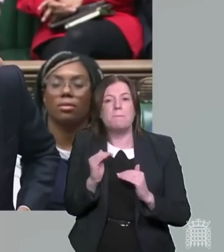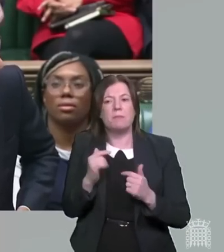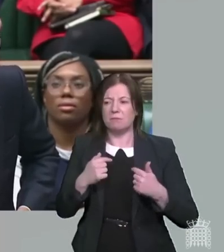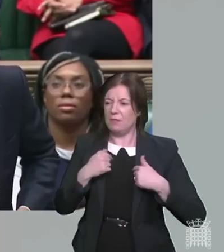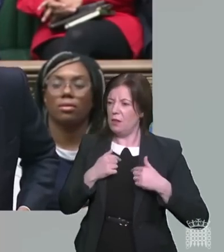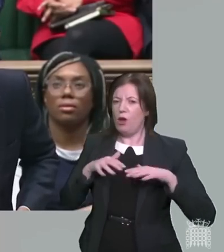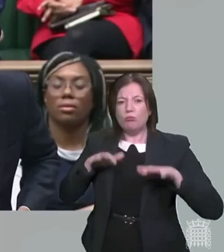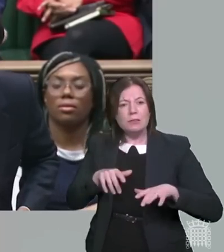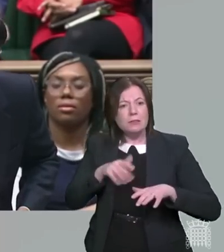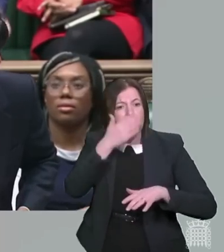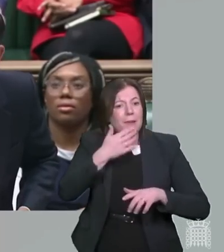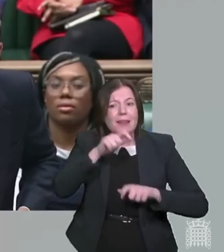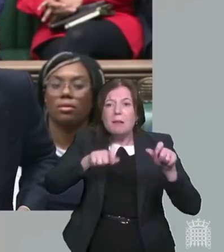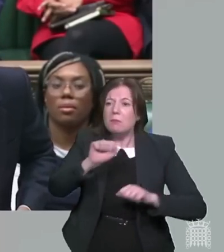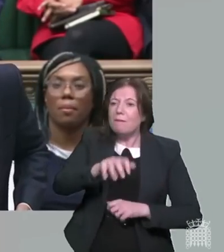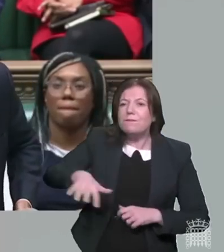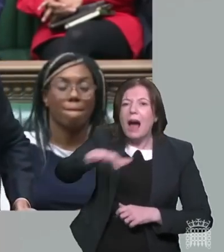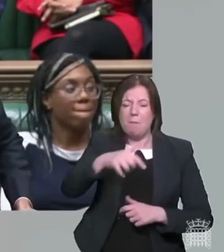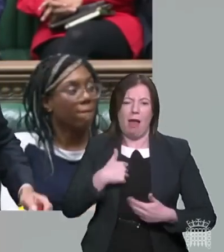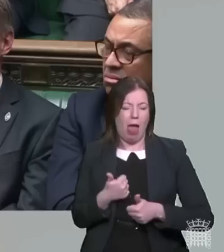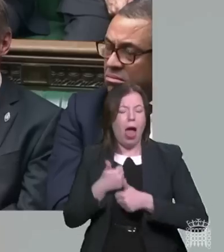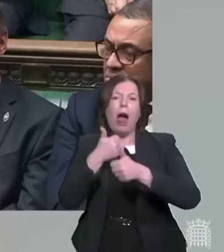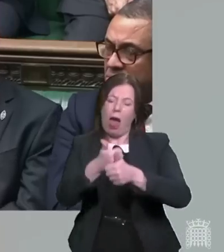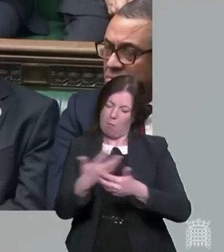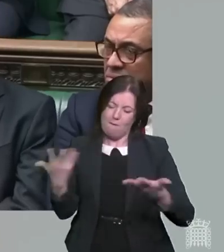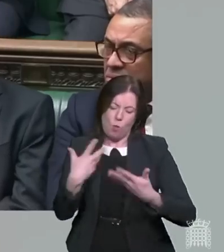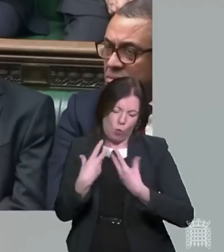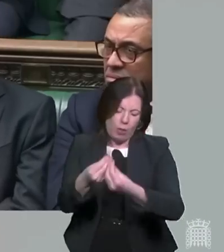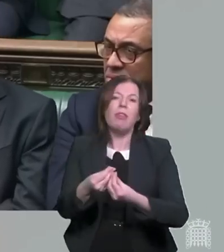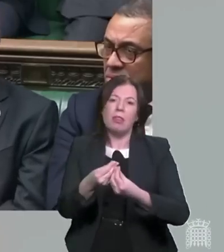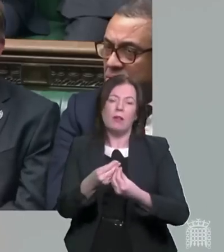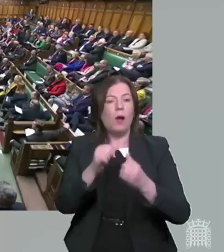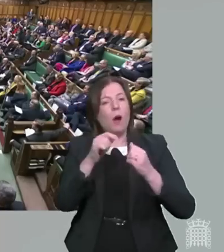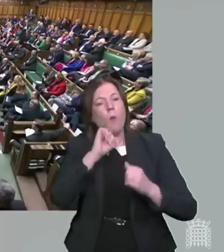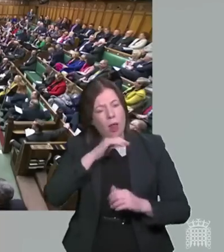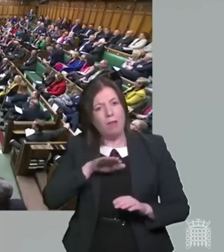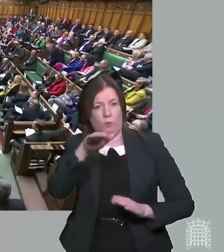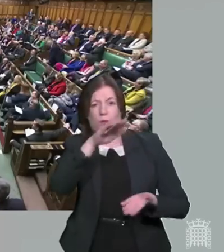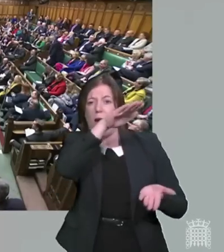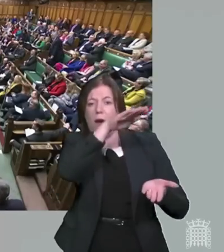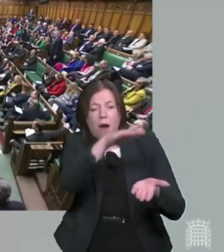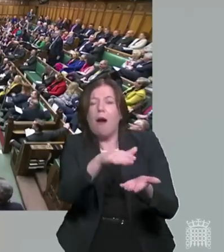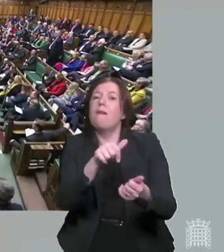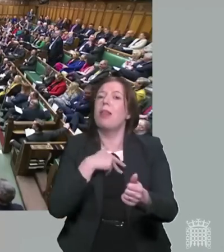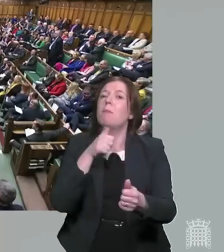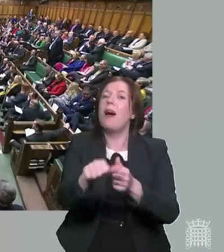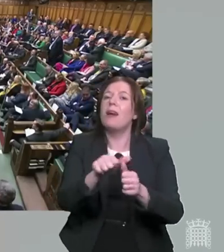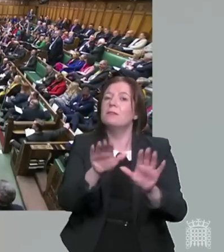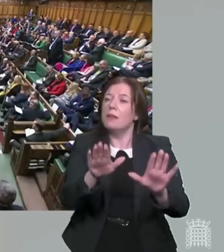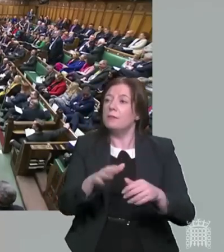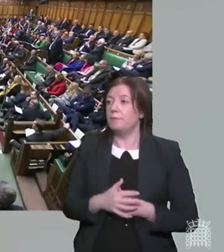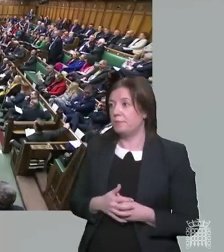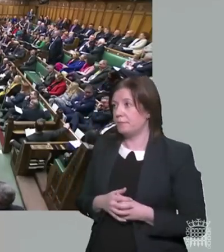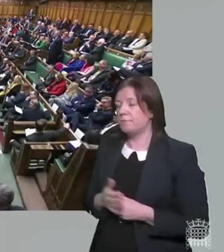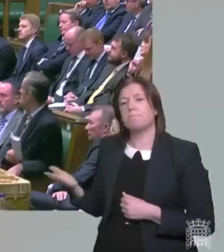Britain's families until we can bring inflation back down to where it belongs. Virginia Crosby. Mr. Speaker, I know the Prime Minister